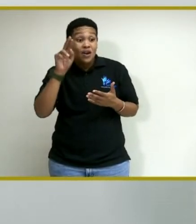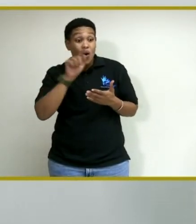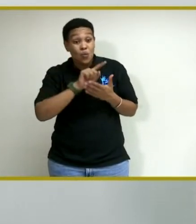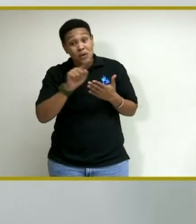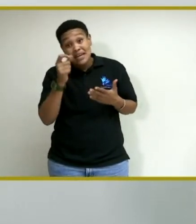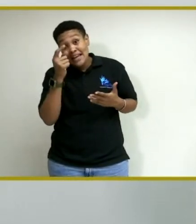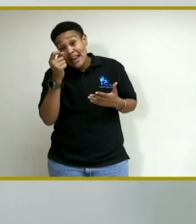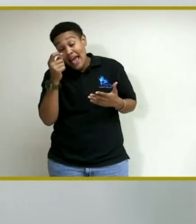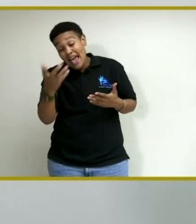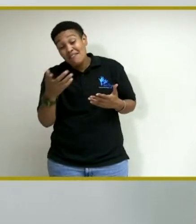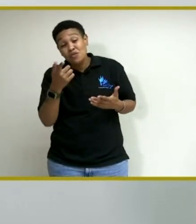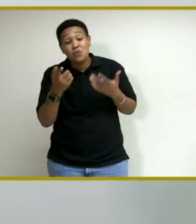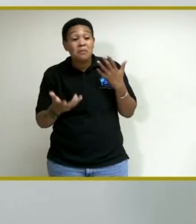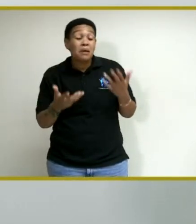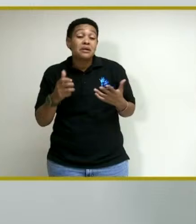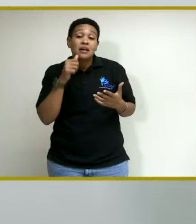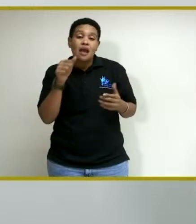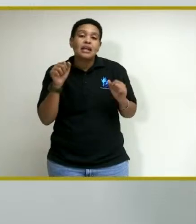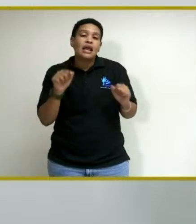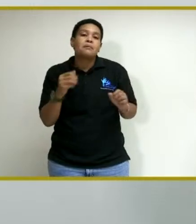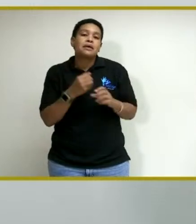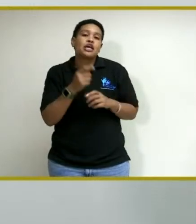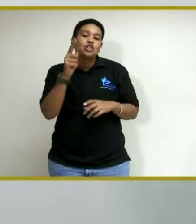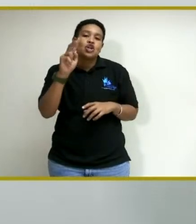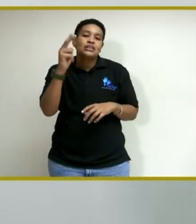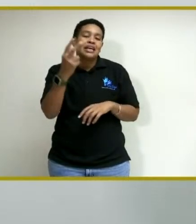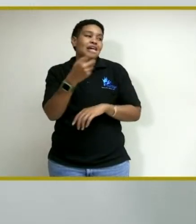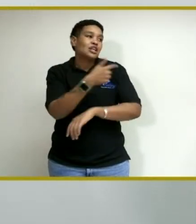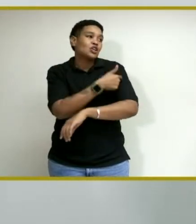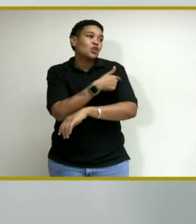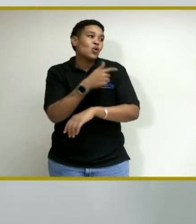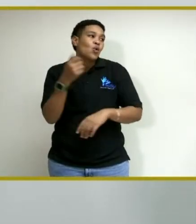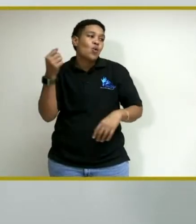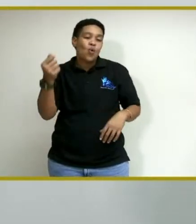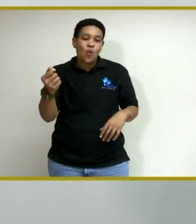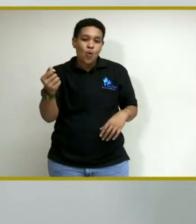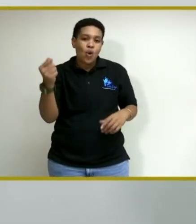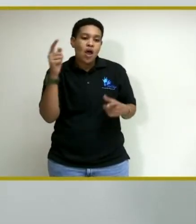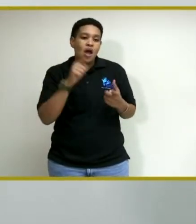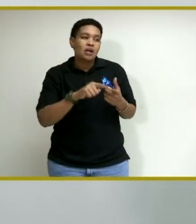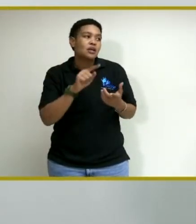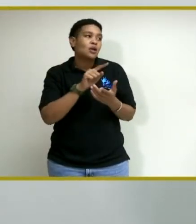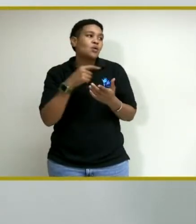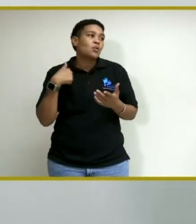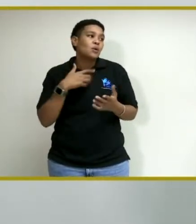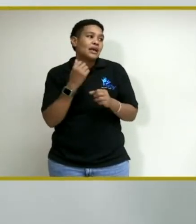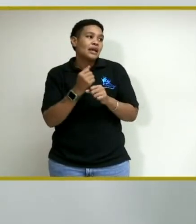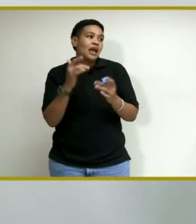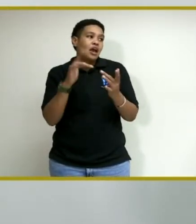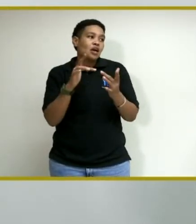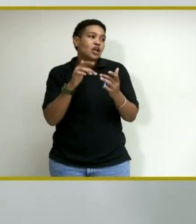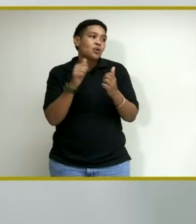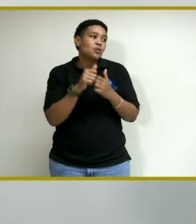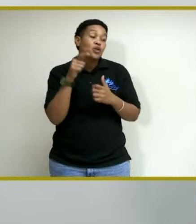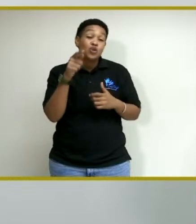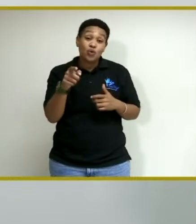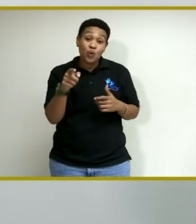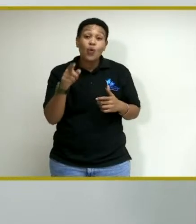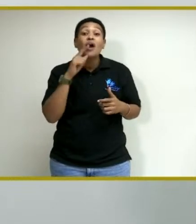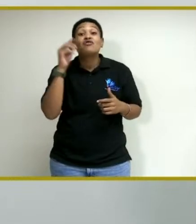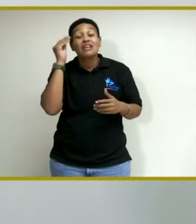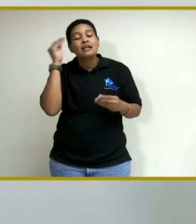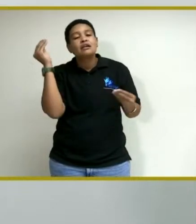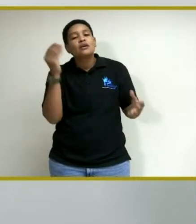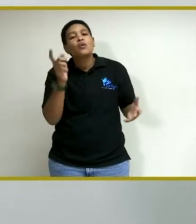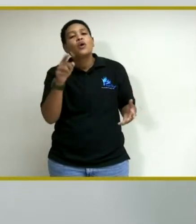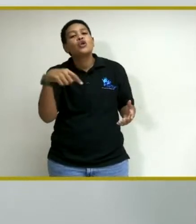11, you may not be able to get your second dose. Hold until we get in touch with you and indicate to you